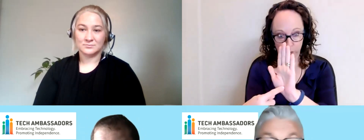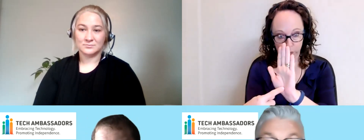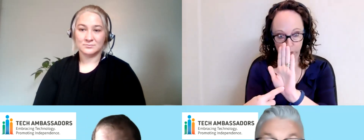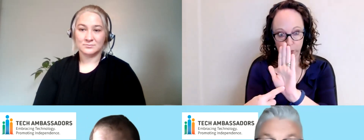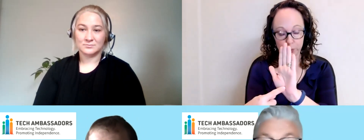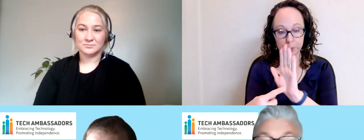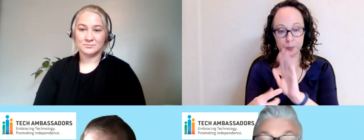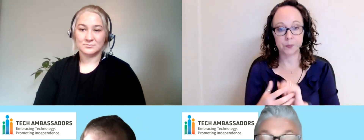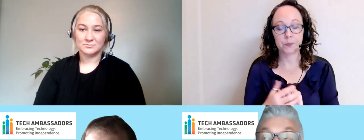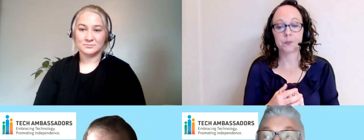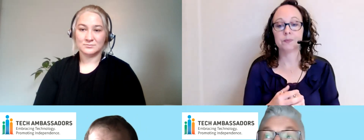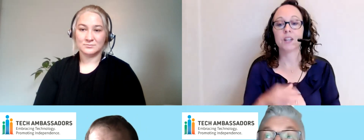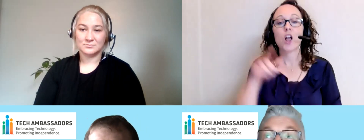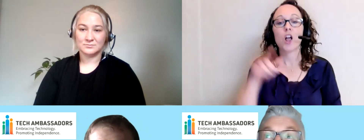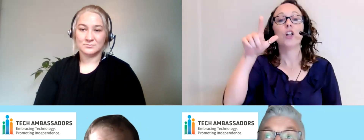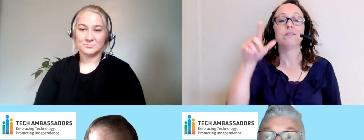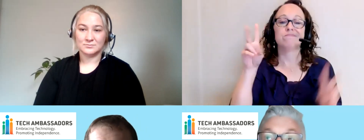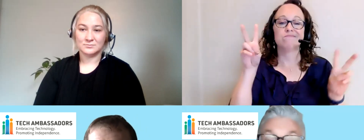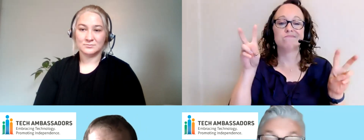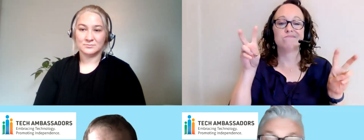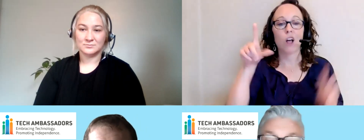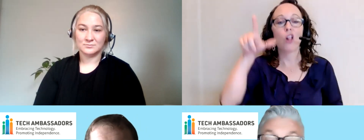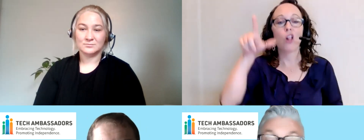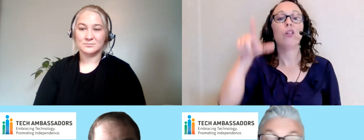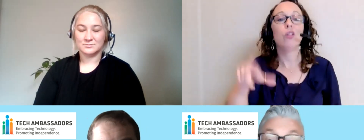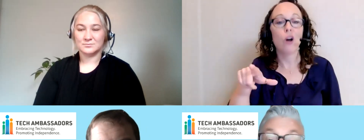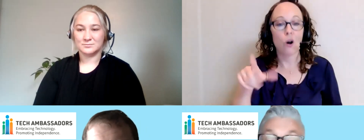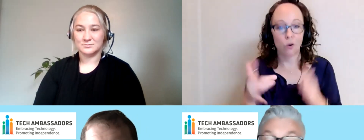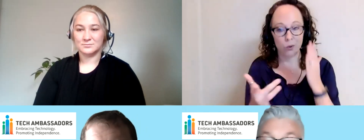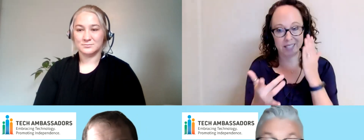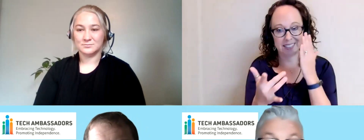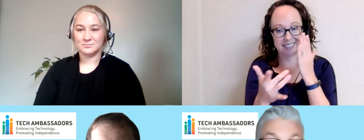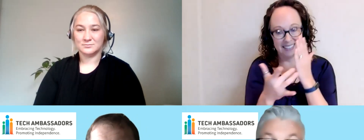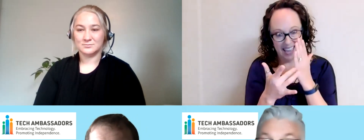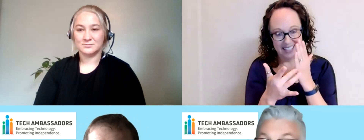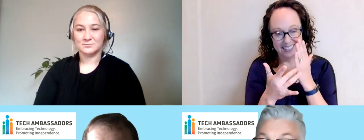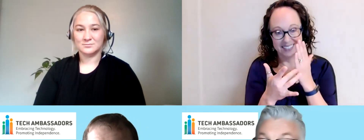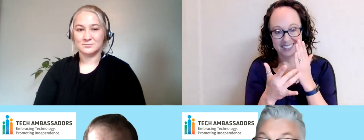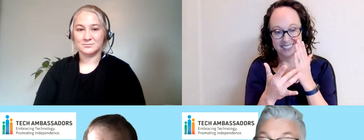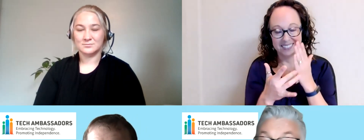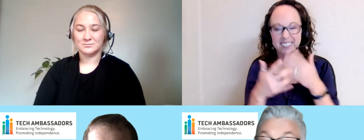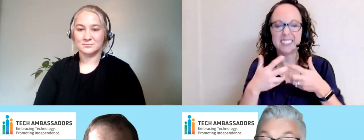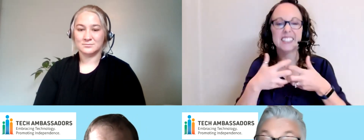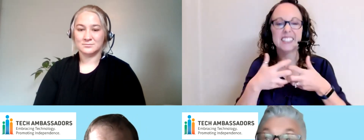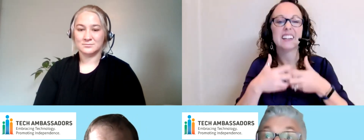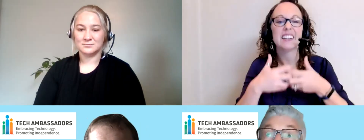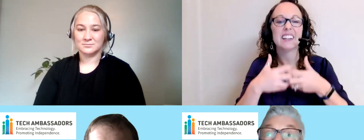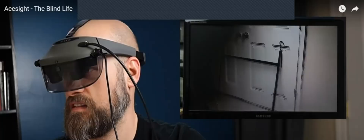a low-tech device that Tanner uses. Let's see if this works.